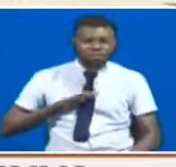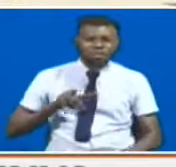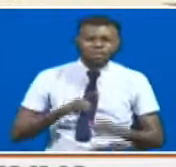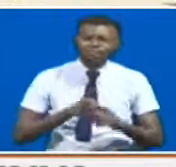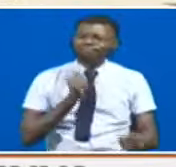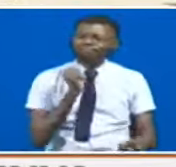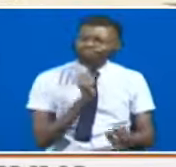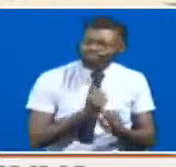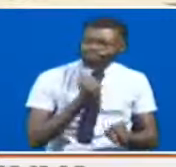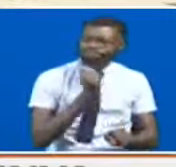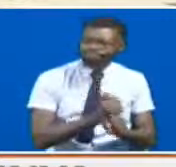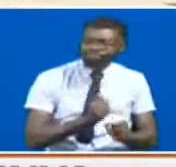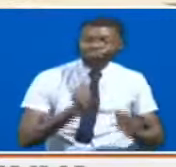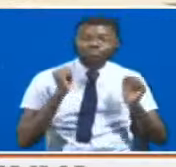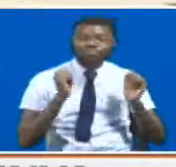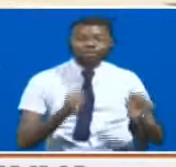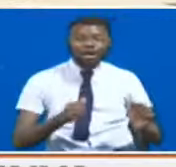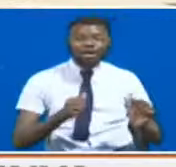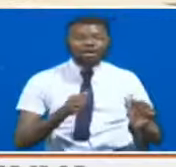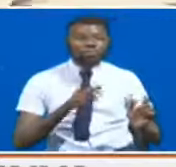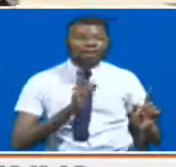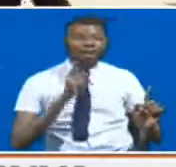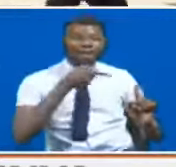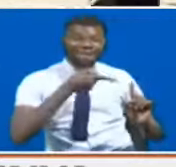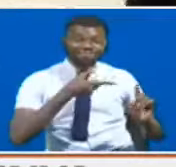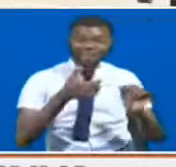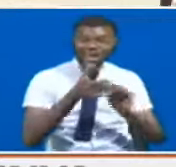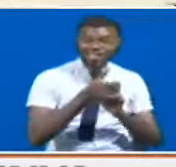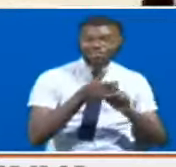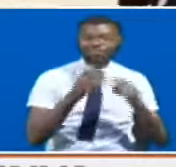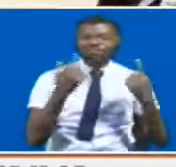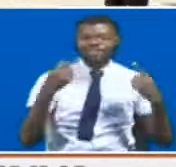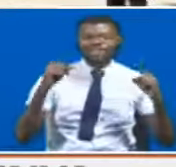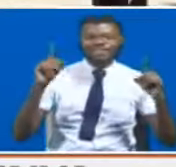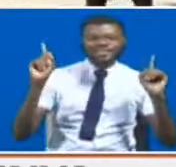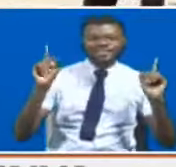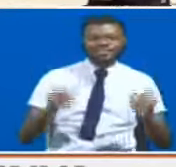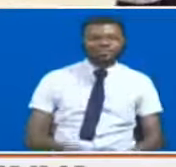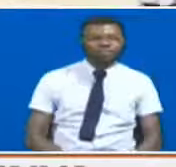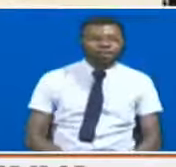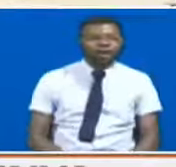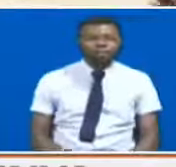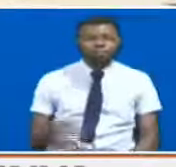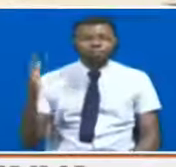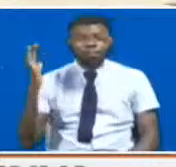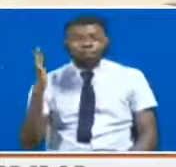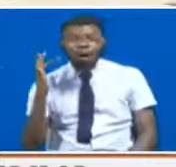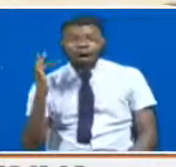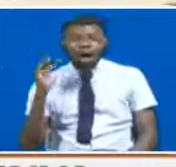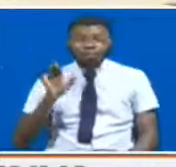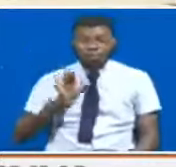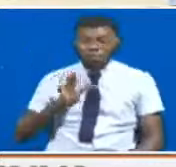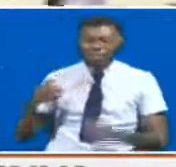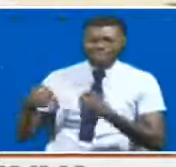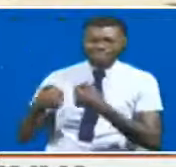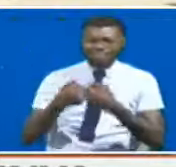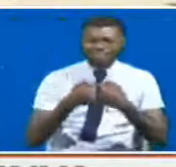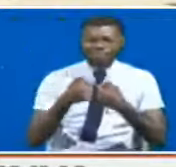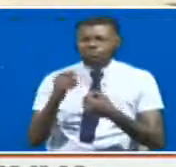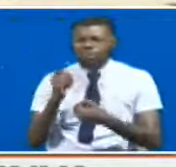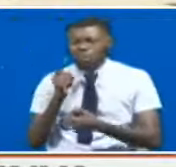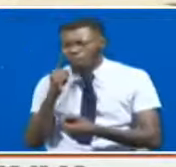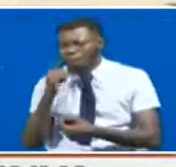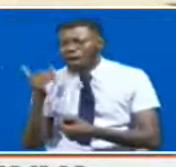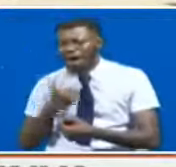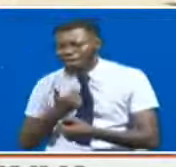extra hard to achieve whatever they're having or they have achieved. Because they have so many challenges at home